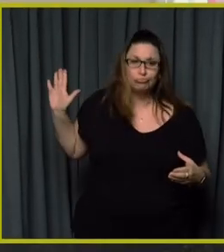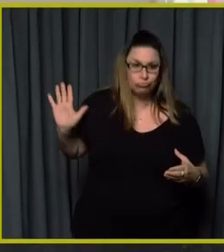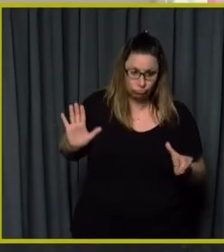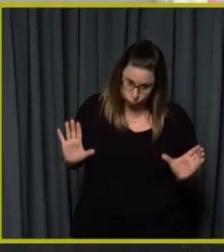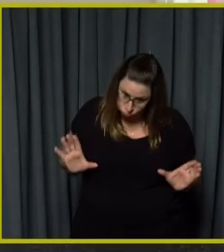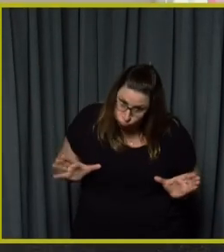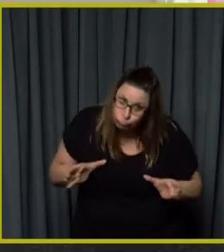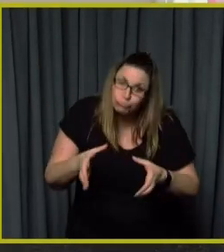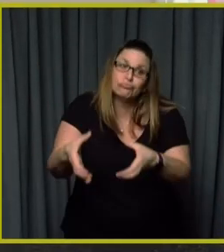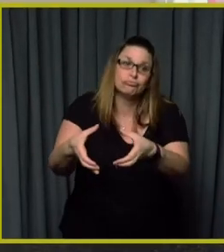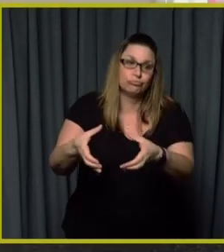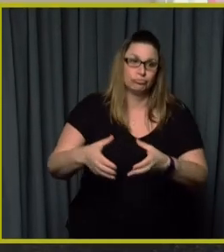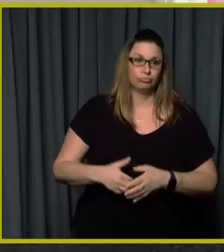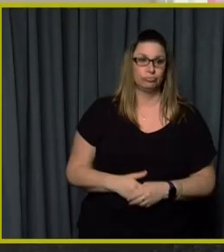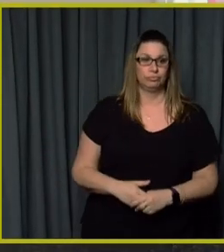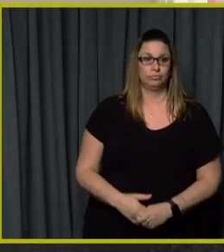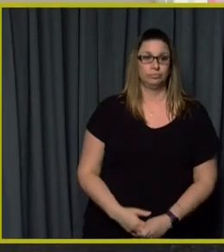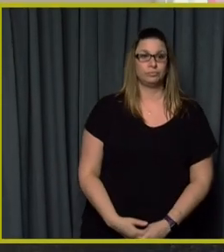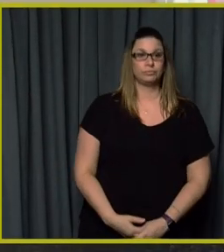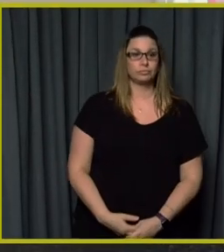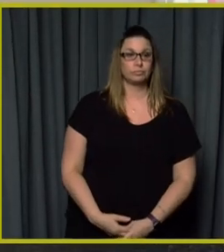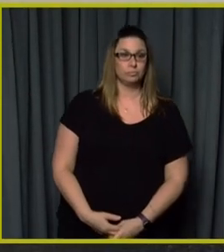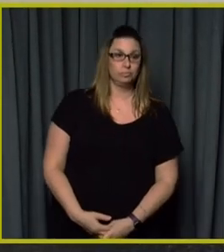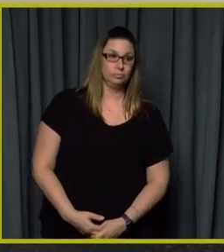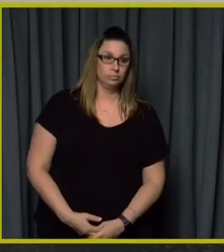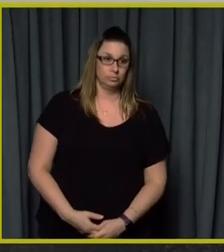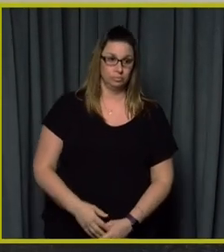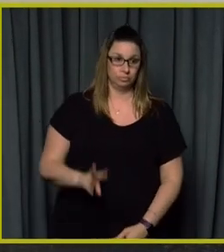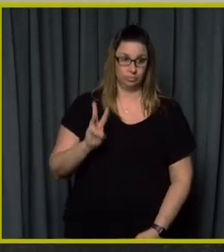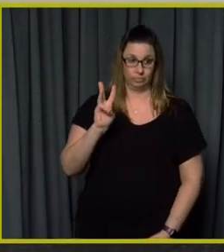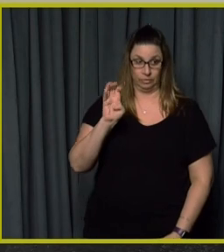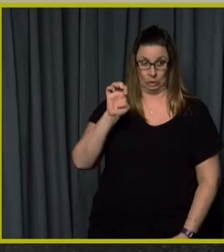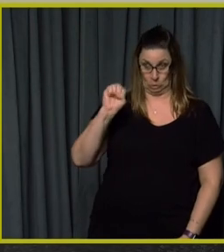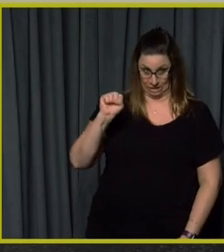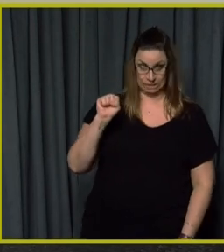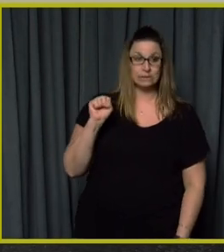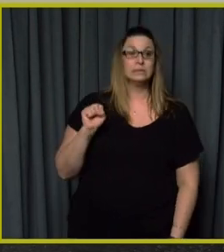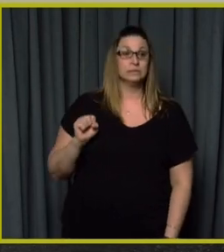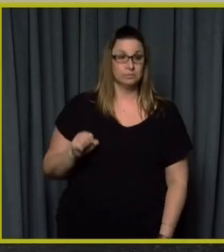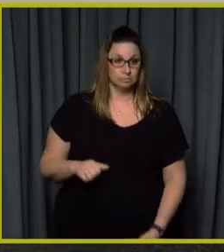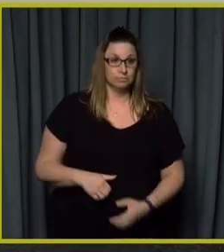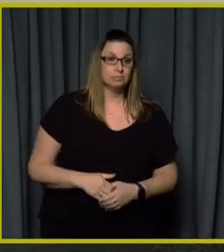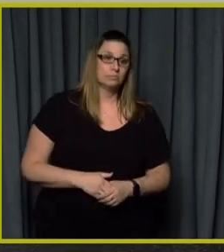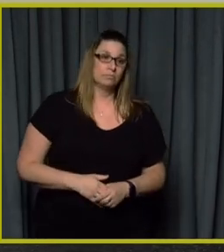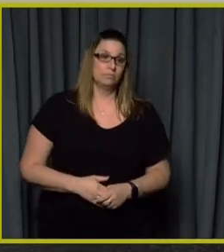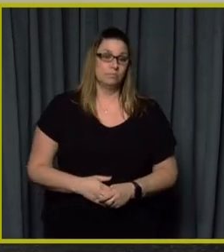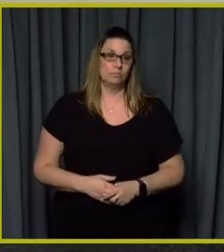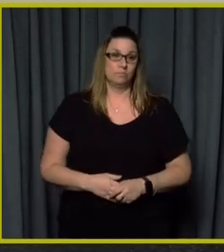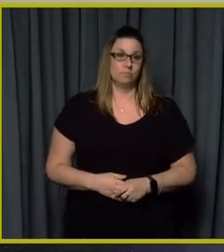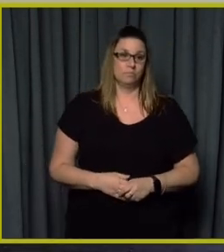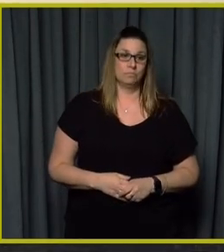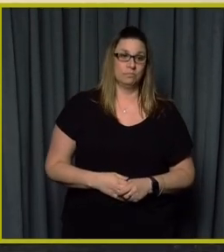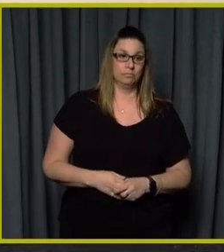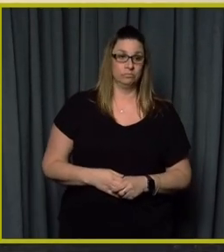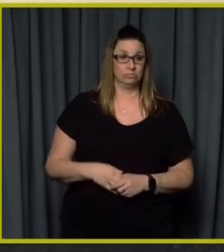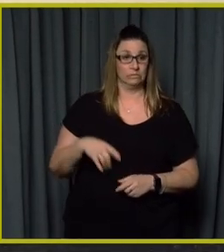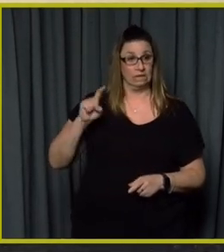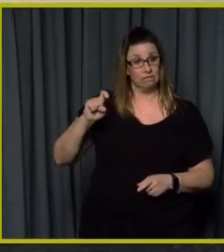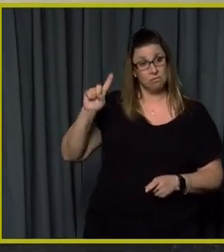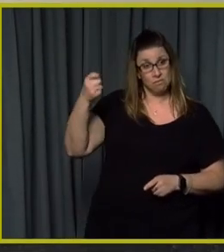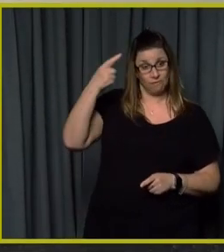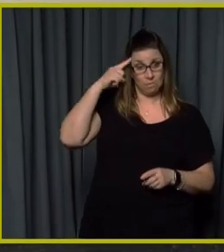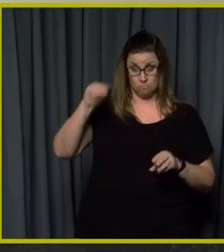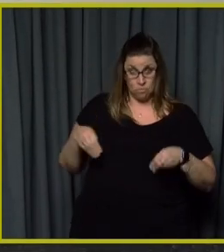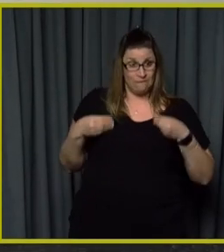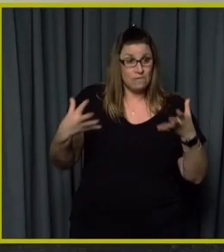This is why we demand housing for all. We demand an expansion of public and affordable housing. We